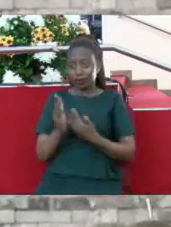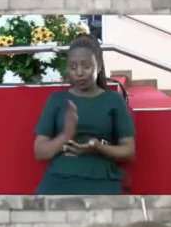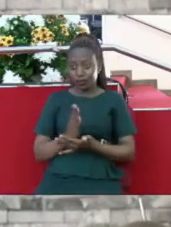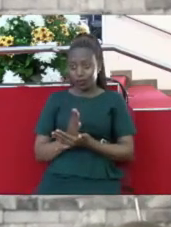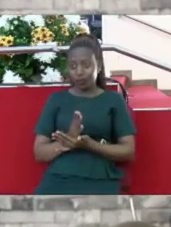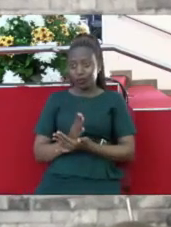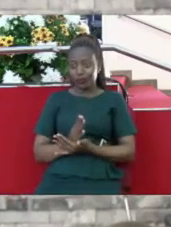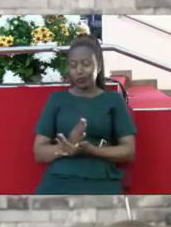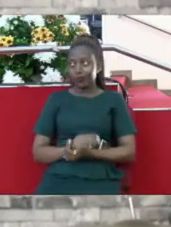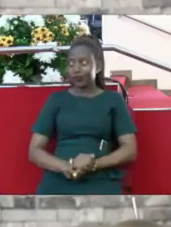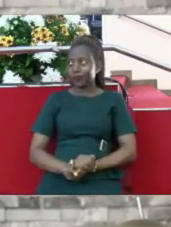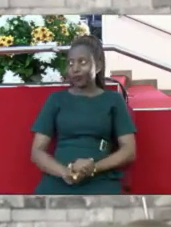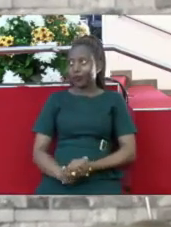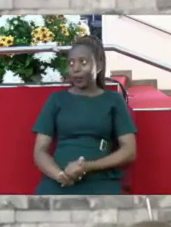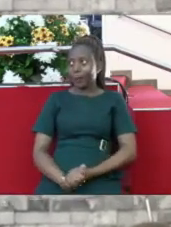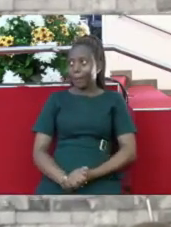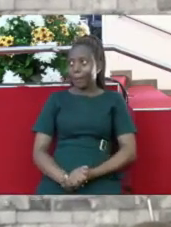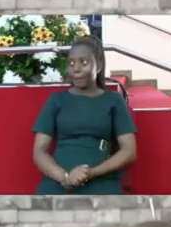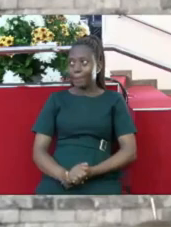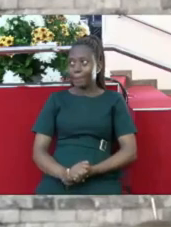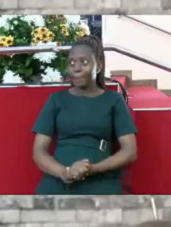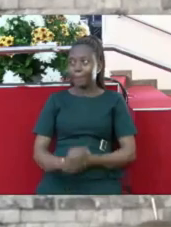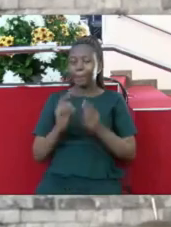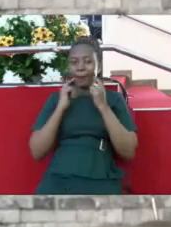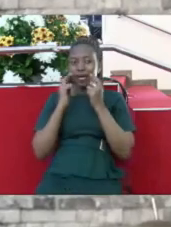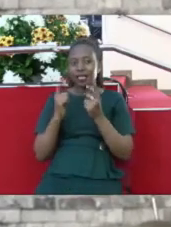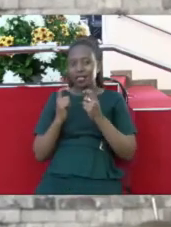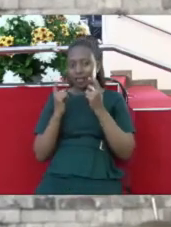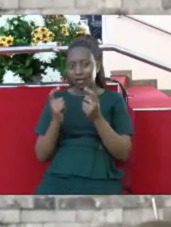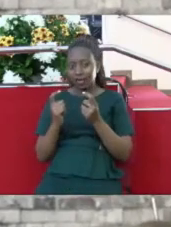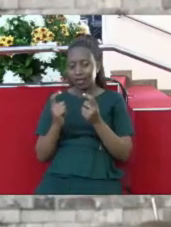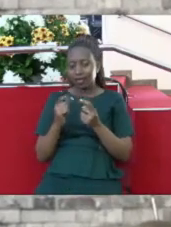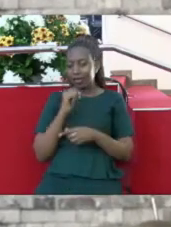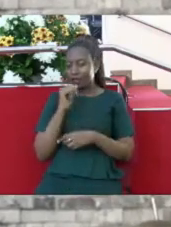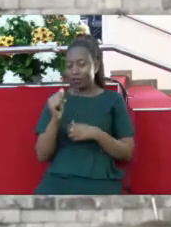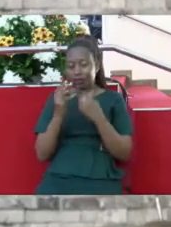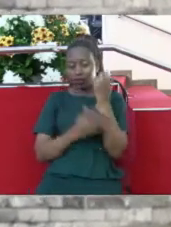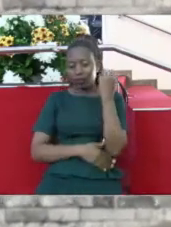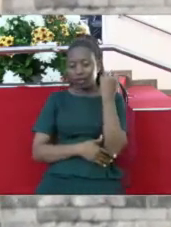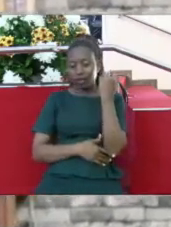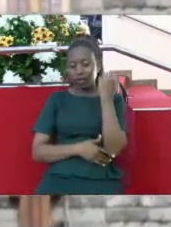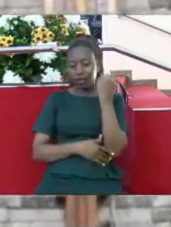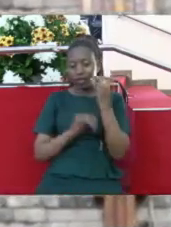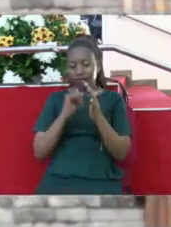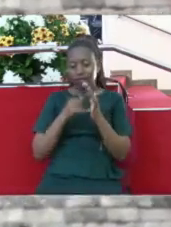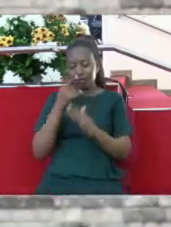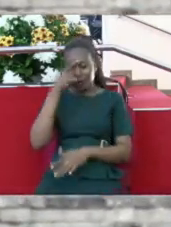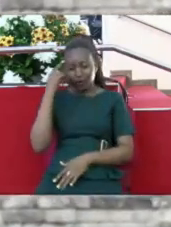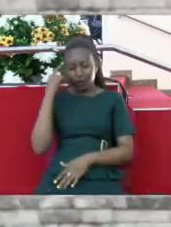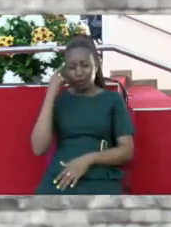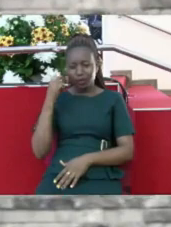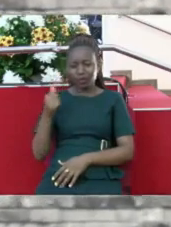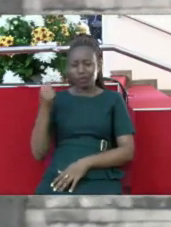sababu ni kitu mbaya. So sin is not bad because it's forbidden. Dhambi si mbaya kwa sababu imekataliwa. Can I